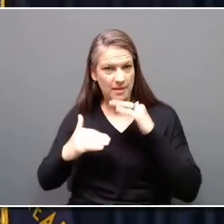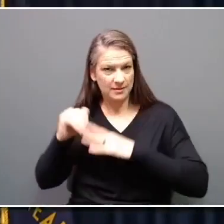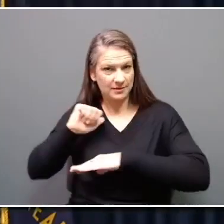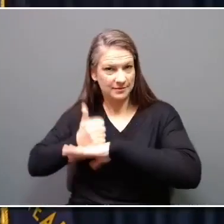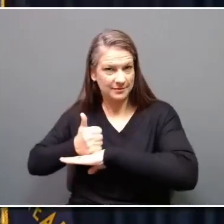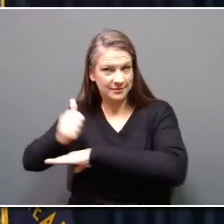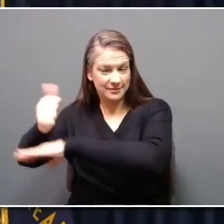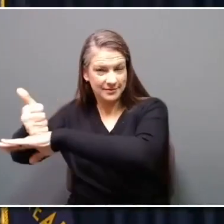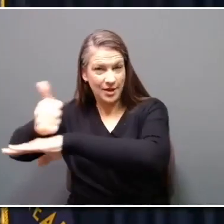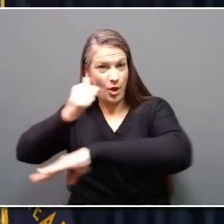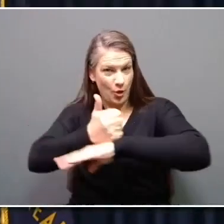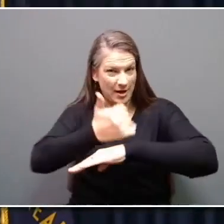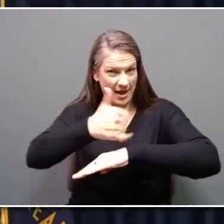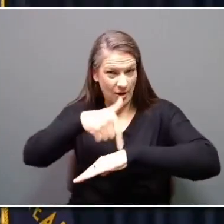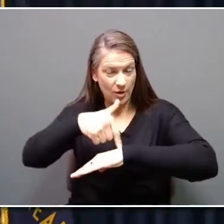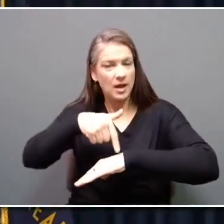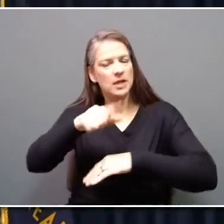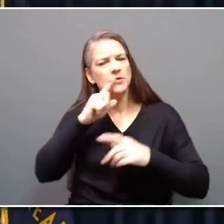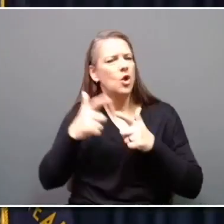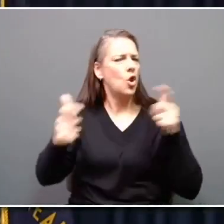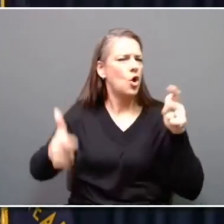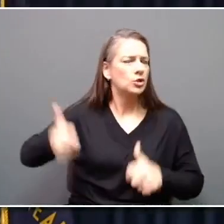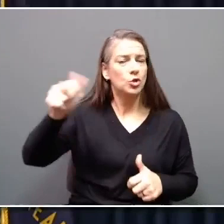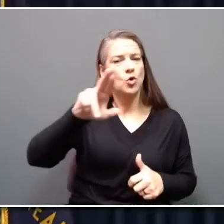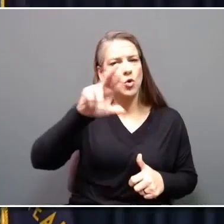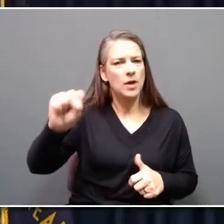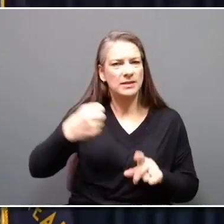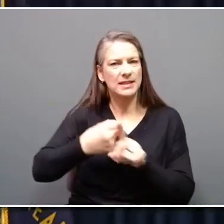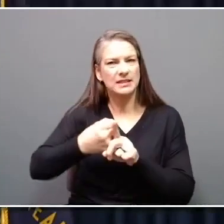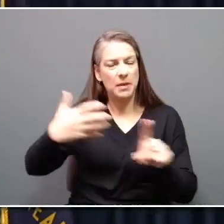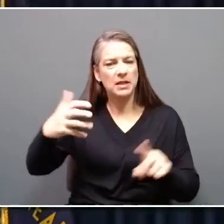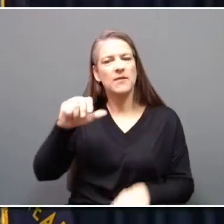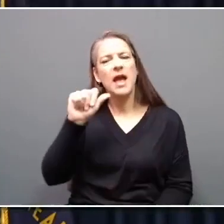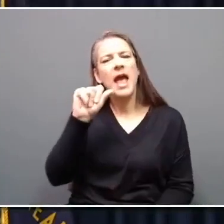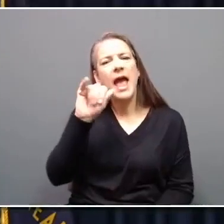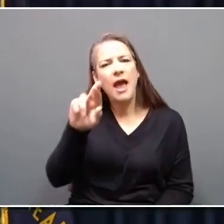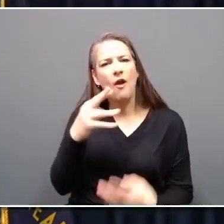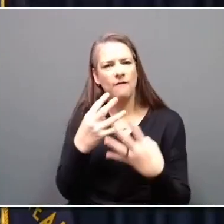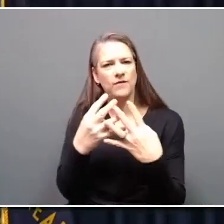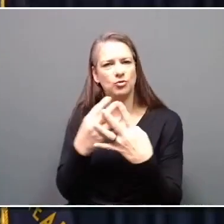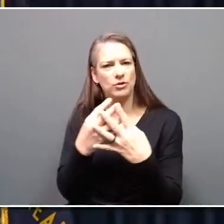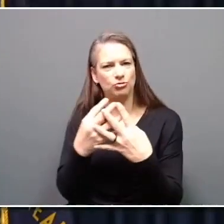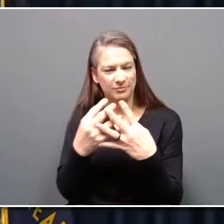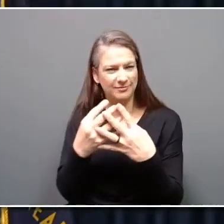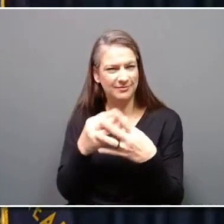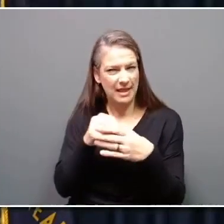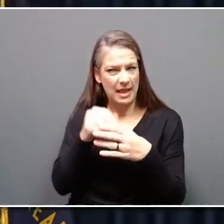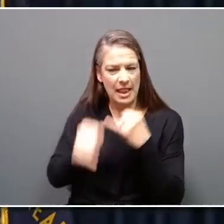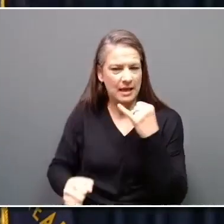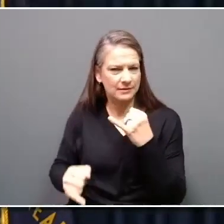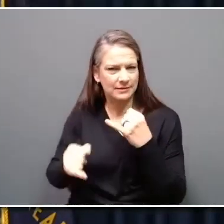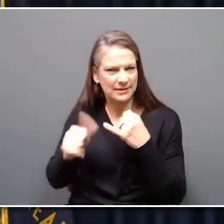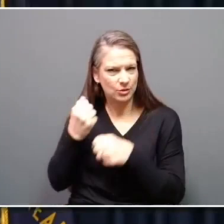also represents the largest U.S. expansion of air filtration pleat media in the last decade, and stands as one of the largest production